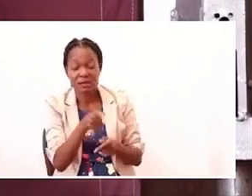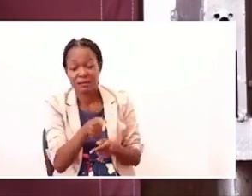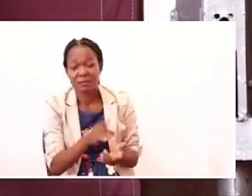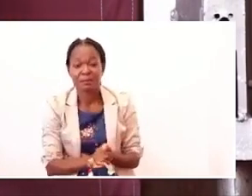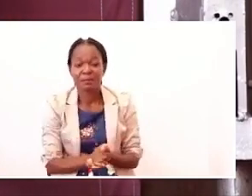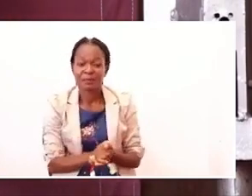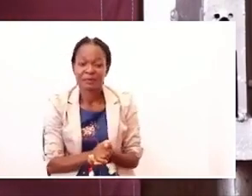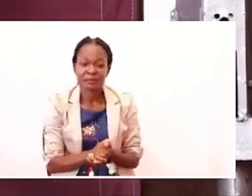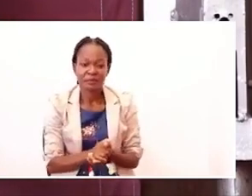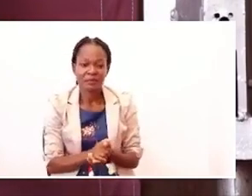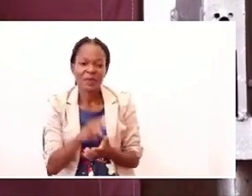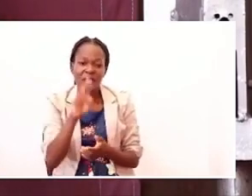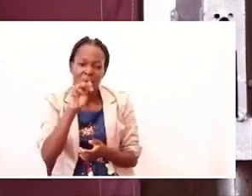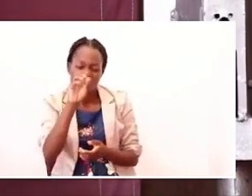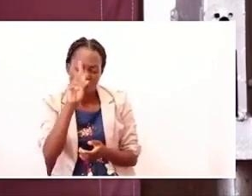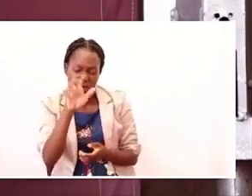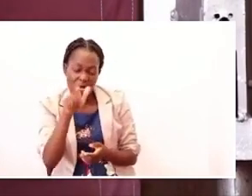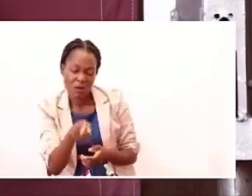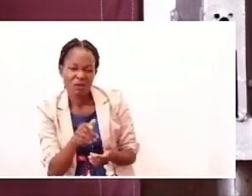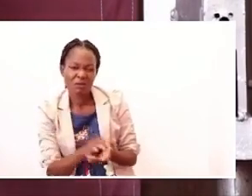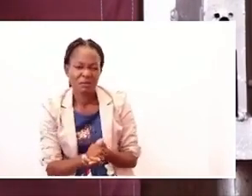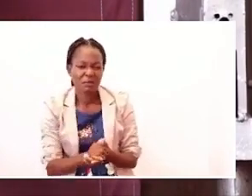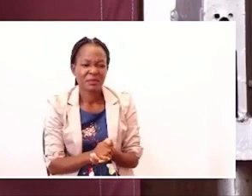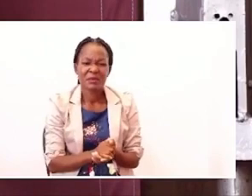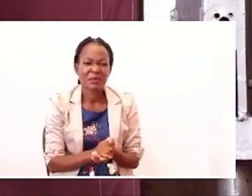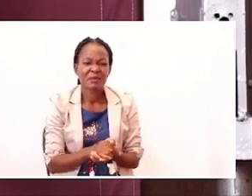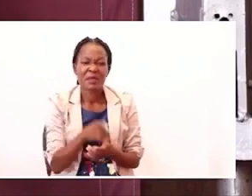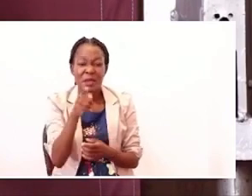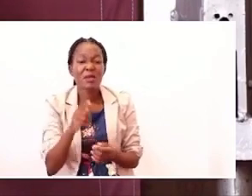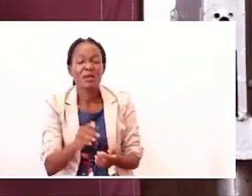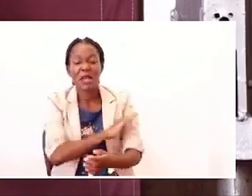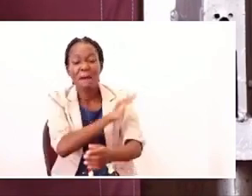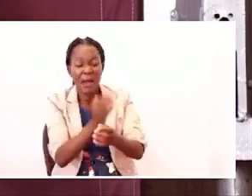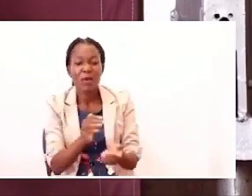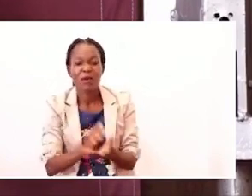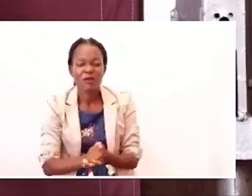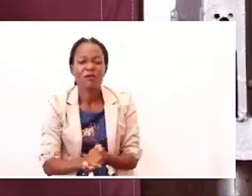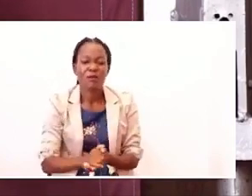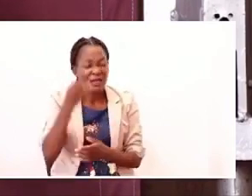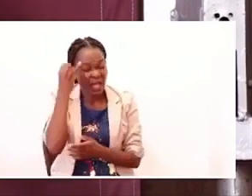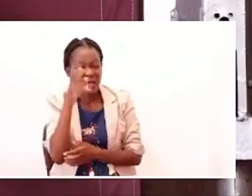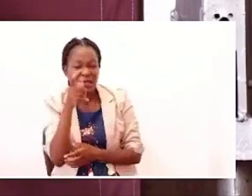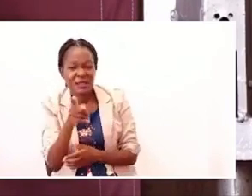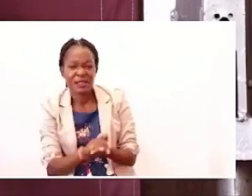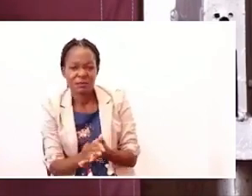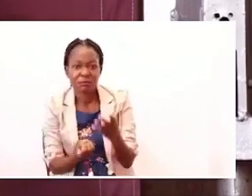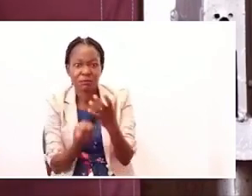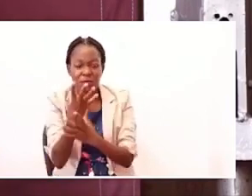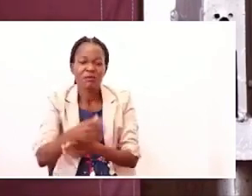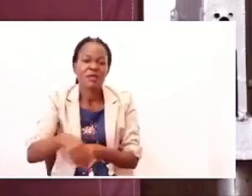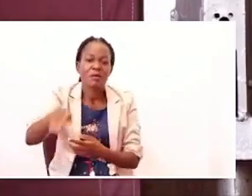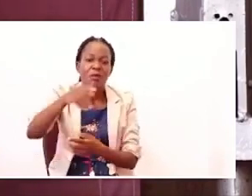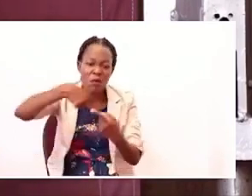that the neoliberal model is one of the most powerful concepts to have emerged within the social